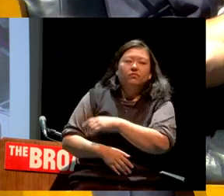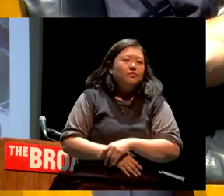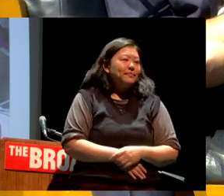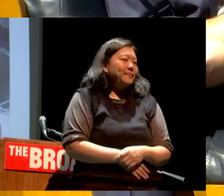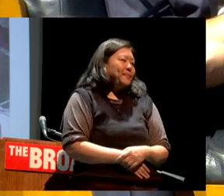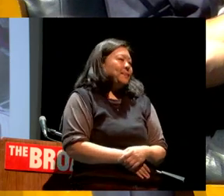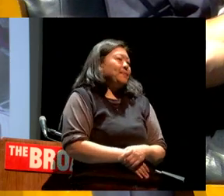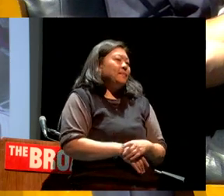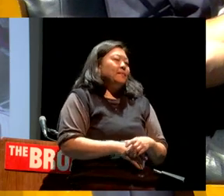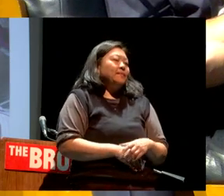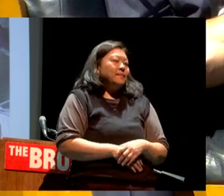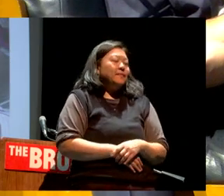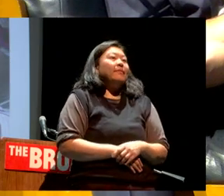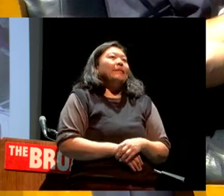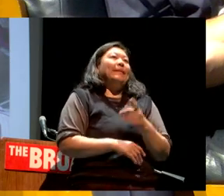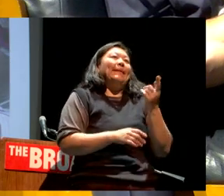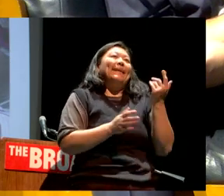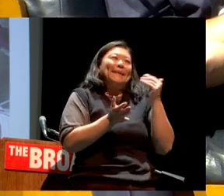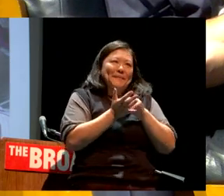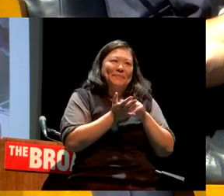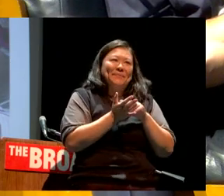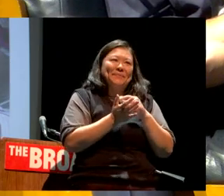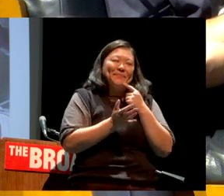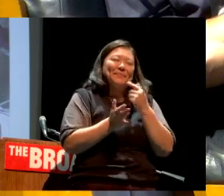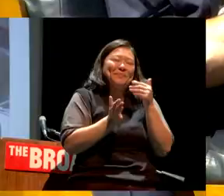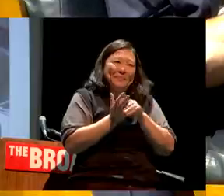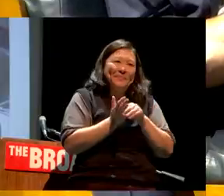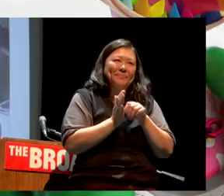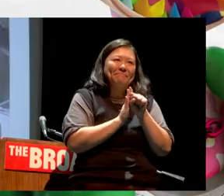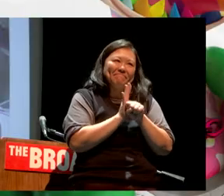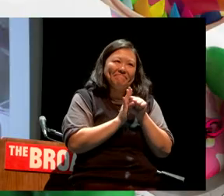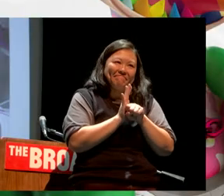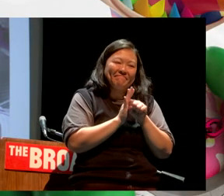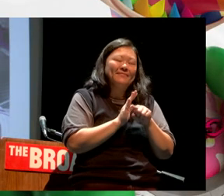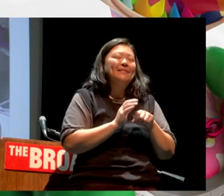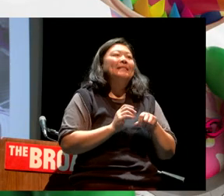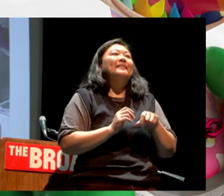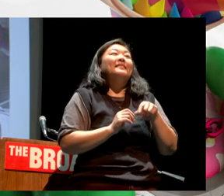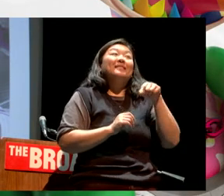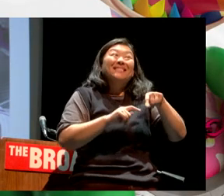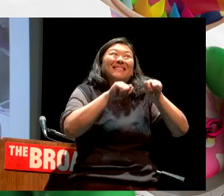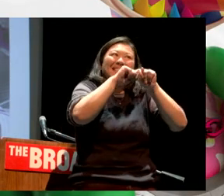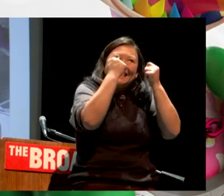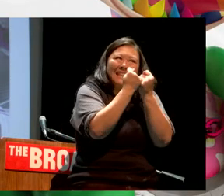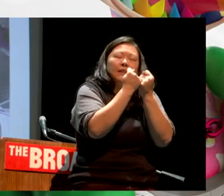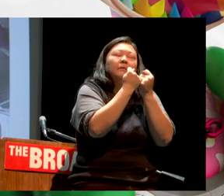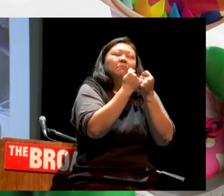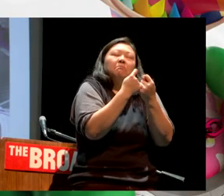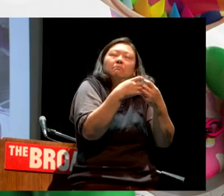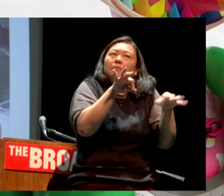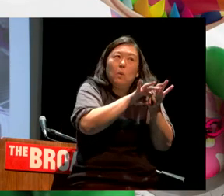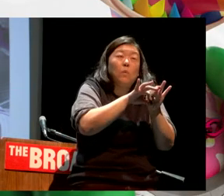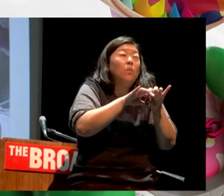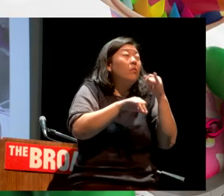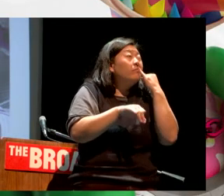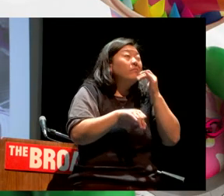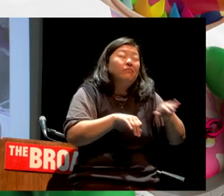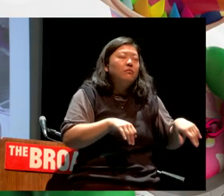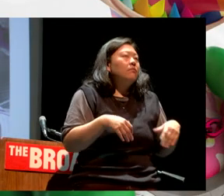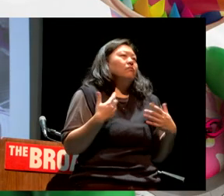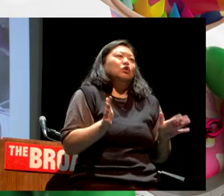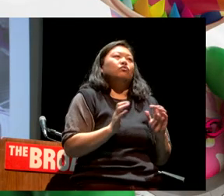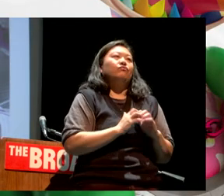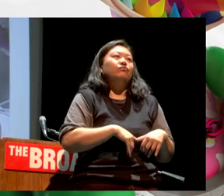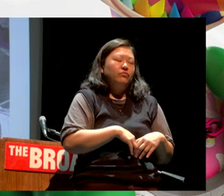though he said it was smooth, it was very, very, very chaotic how we were working on our side, because we're always working in some